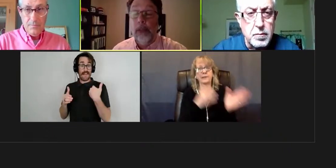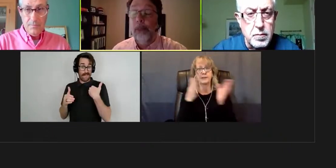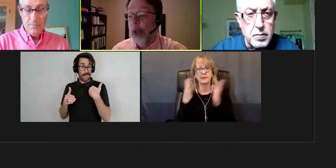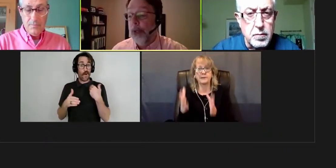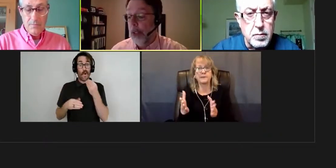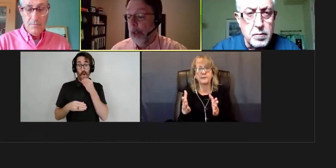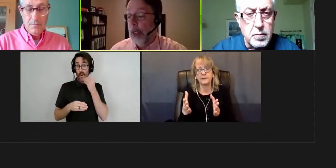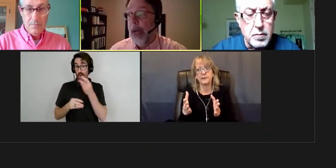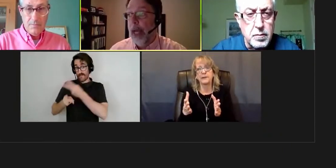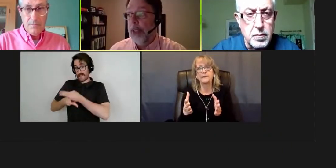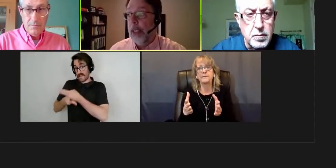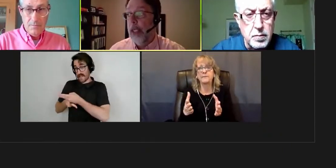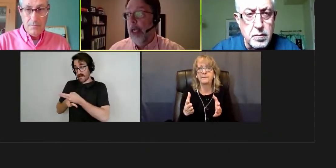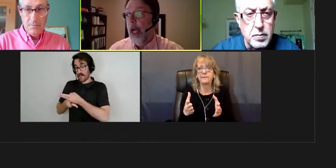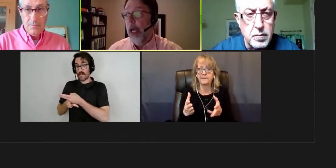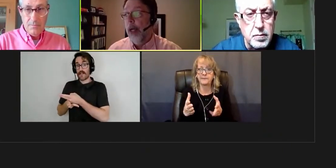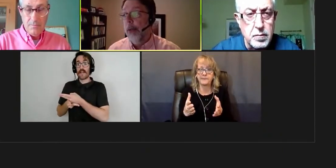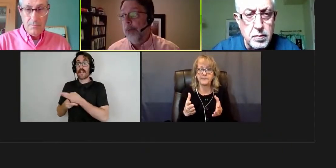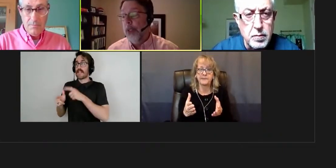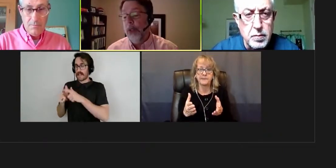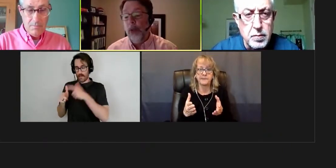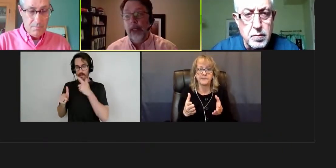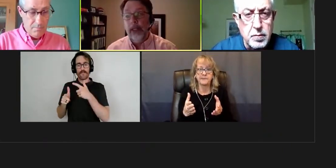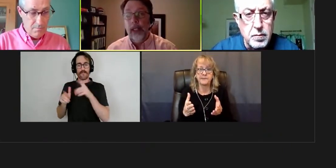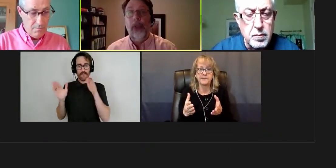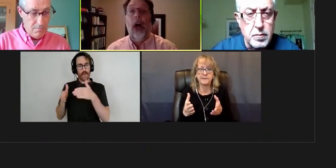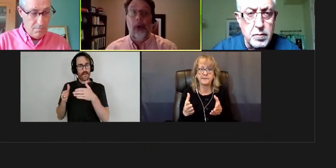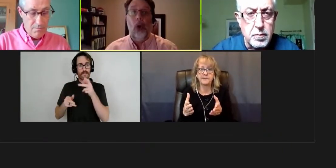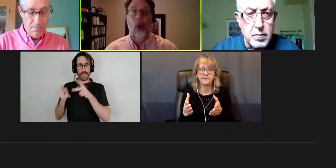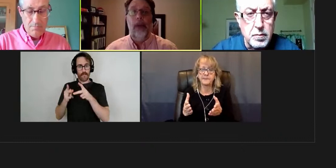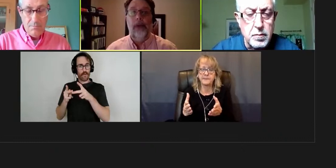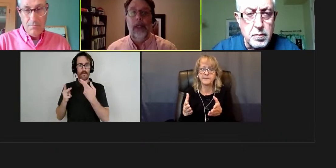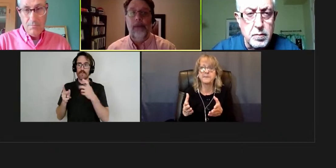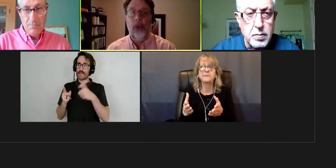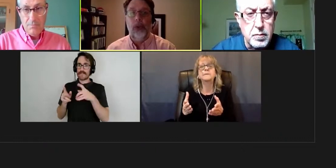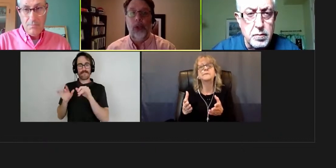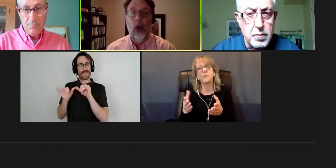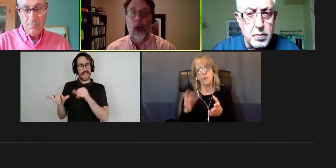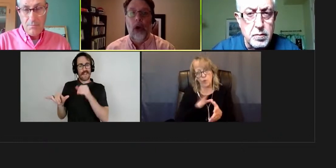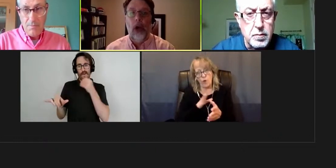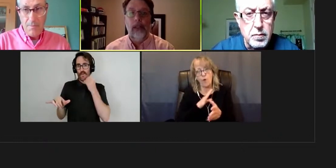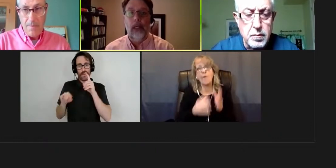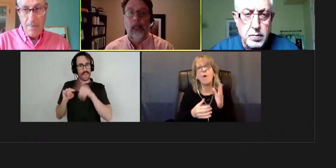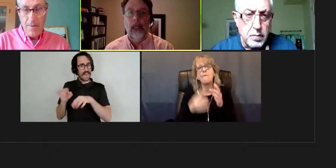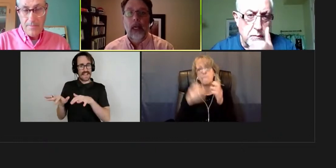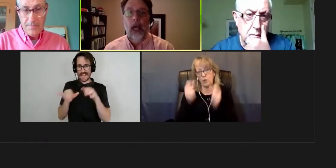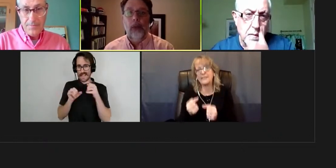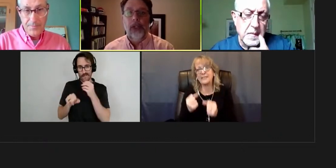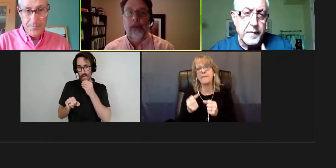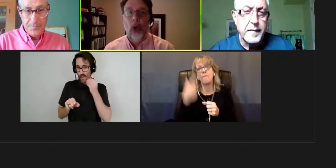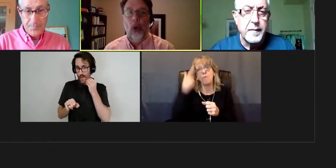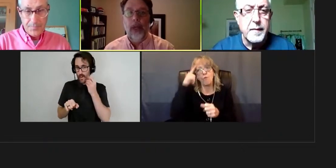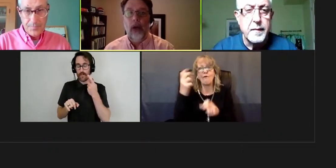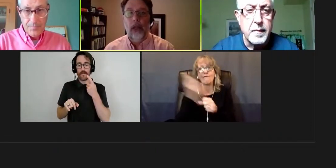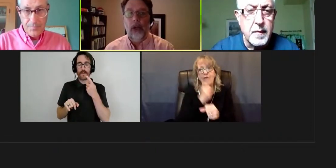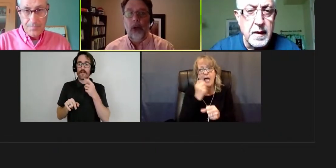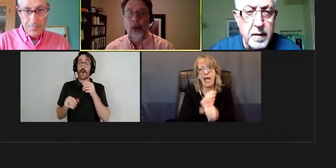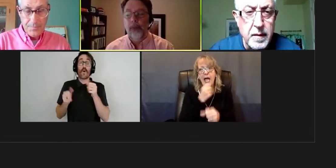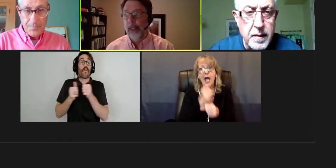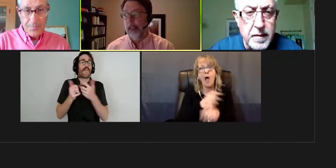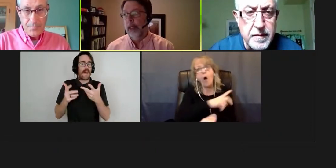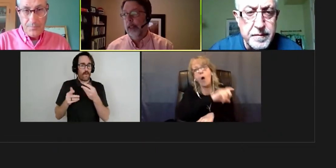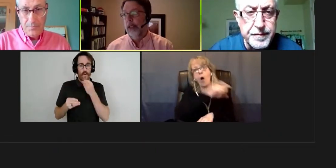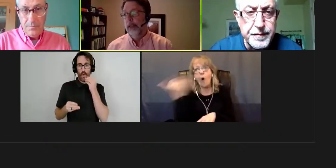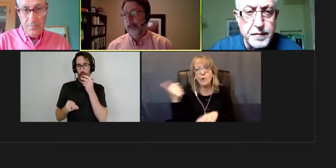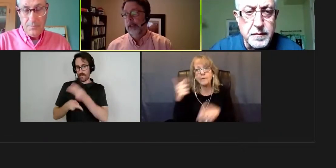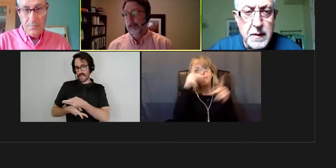experience, but also capacity to deal with other homebound individuals who are not receiving home care on an ongoing